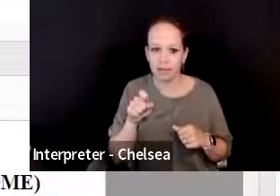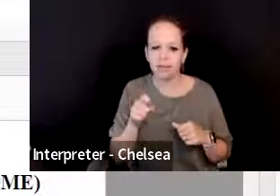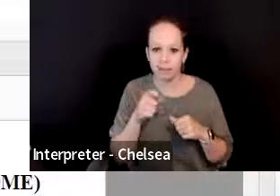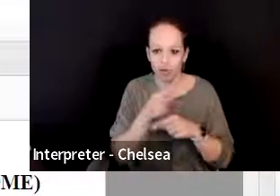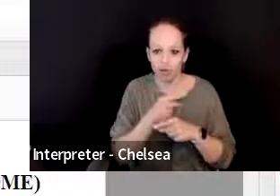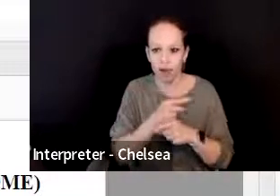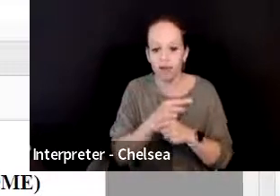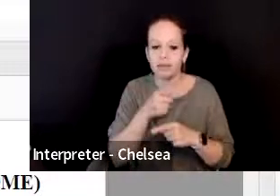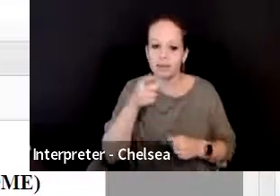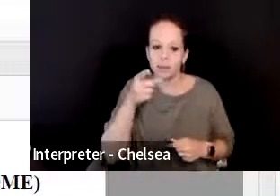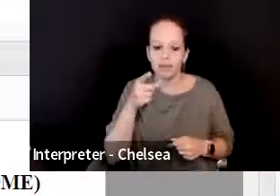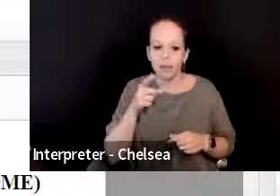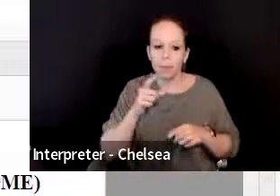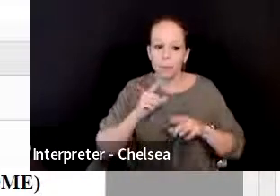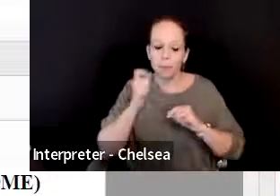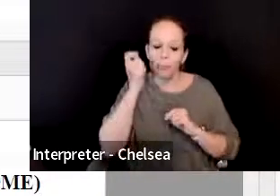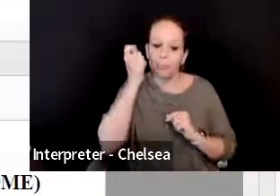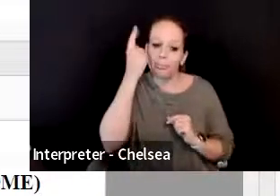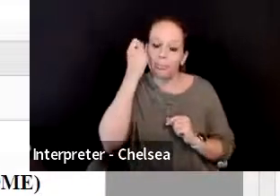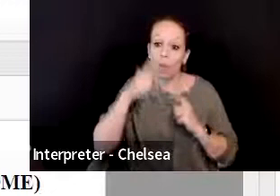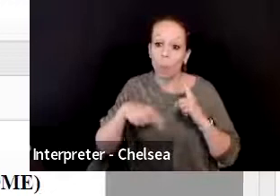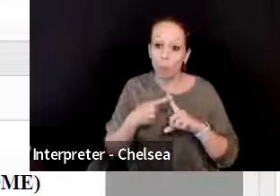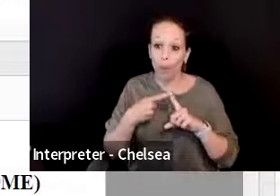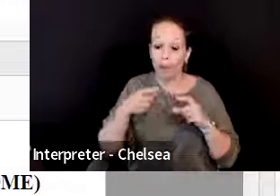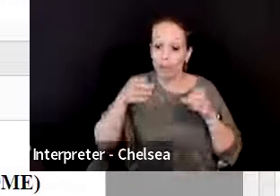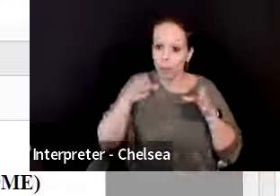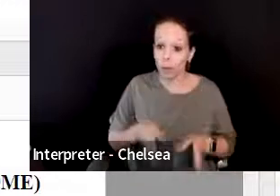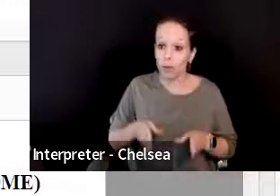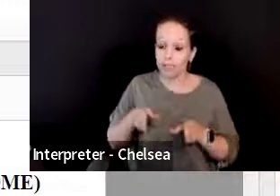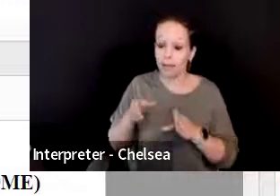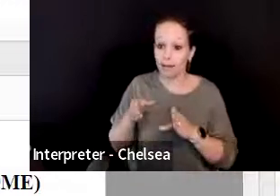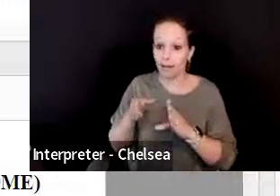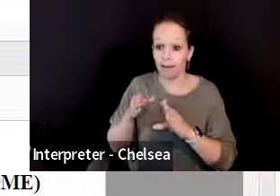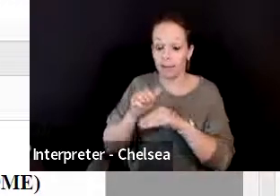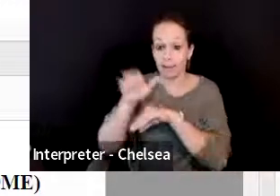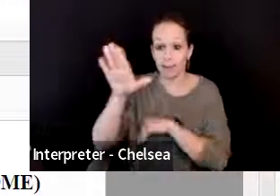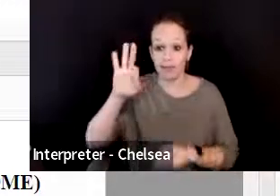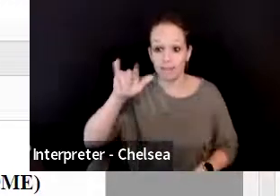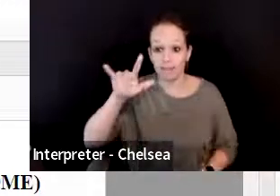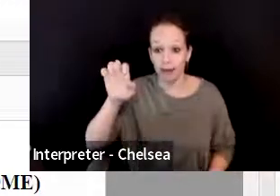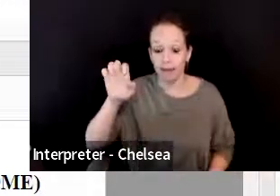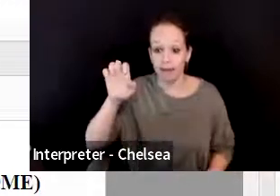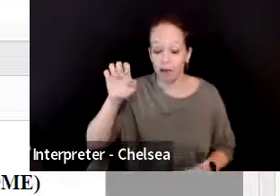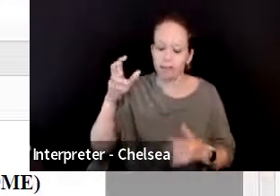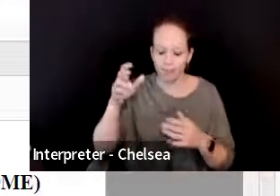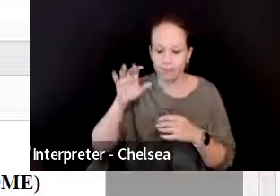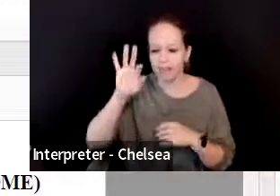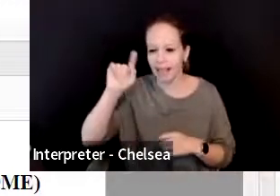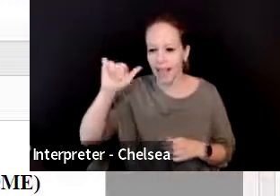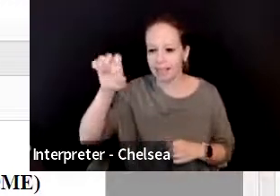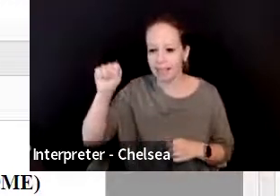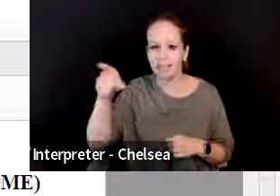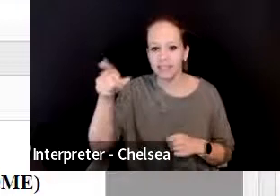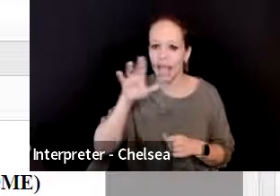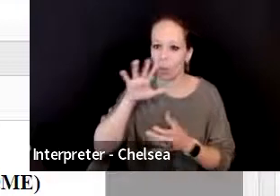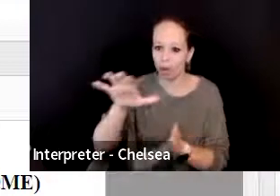you can tell them is that when they file their income tax return, they'll most likely get that money back, as well as they probably